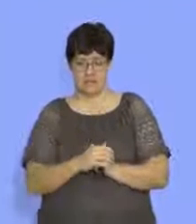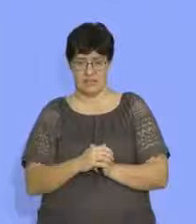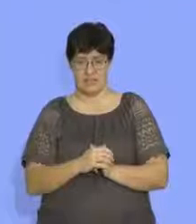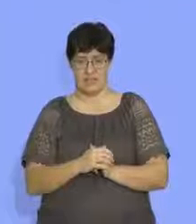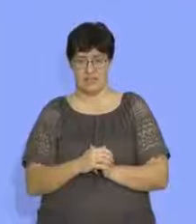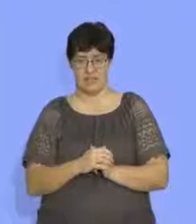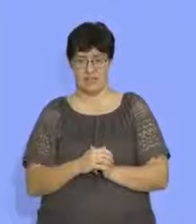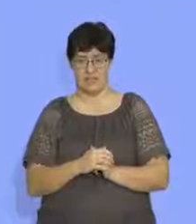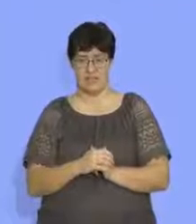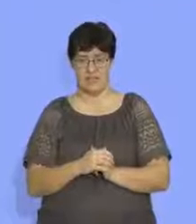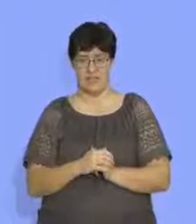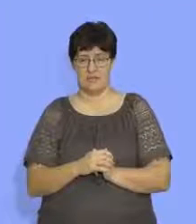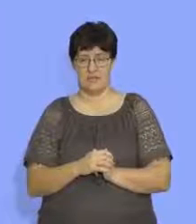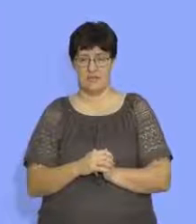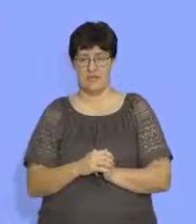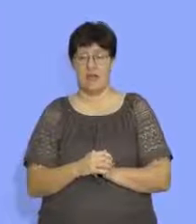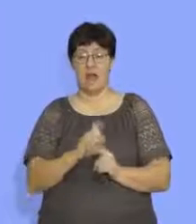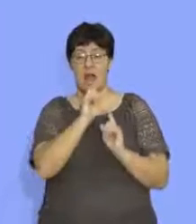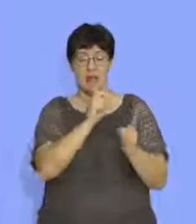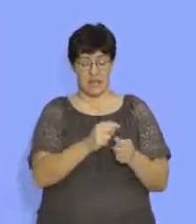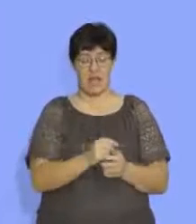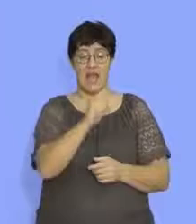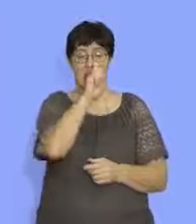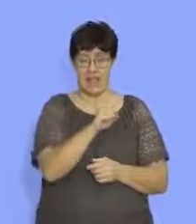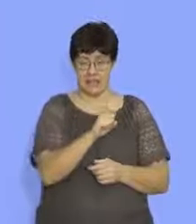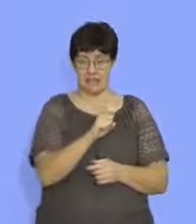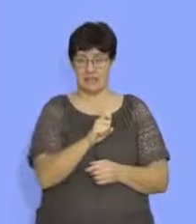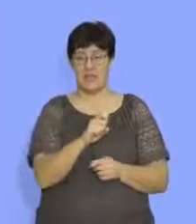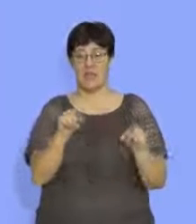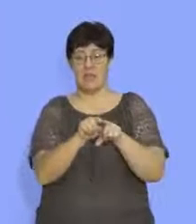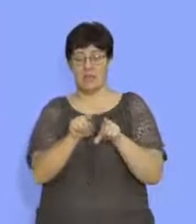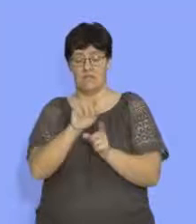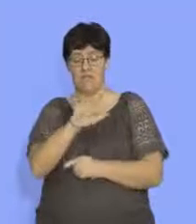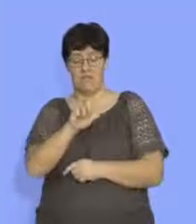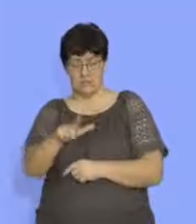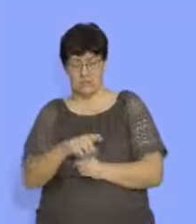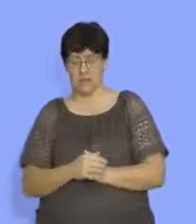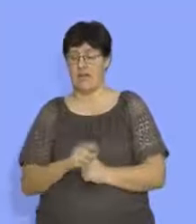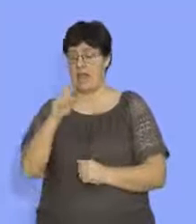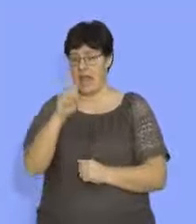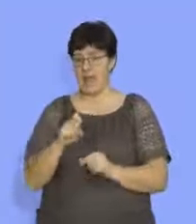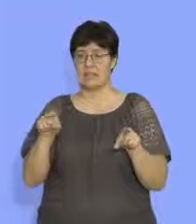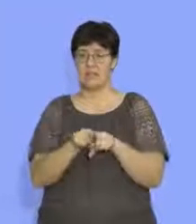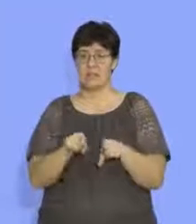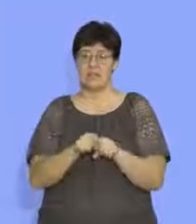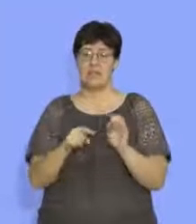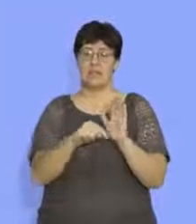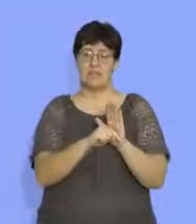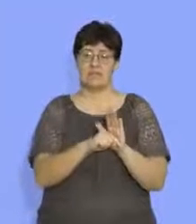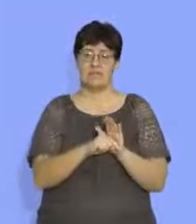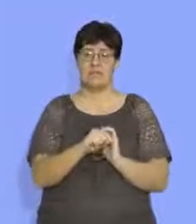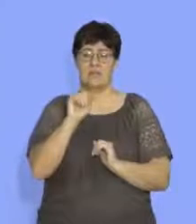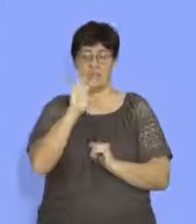means that I got two answers, right? X was equals to 57 and x was equals to